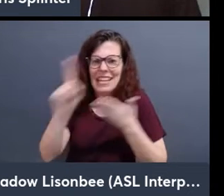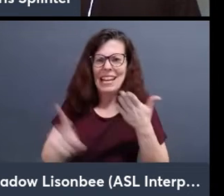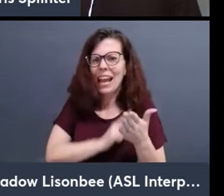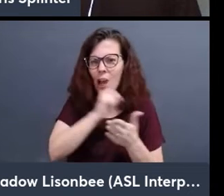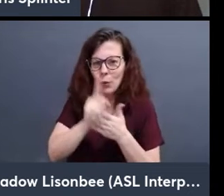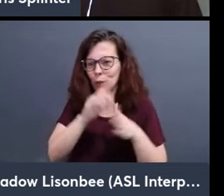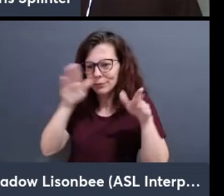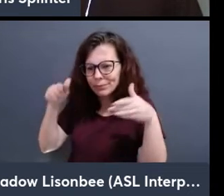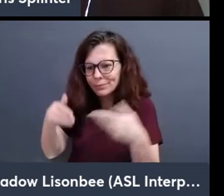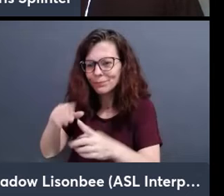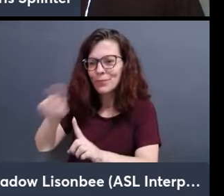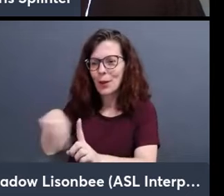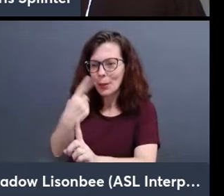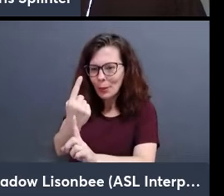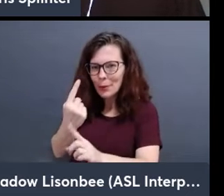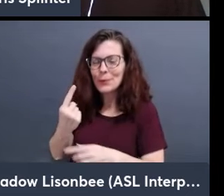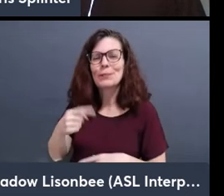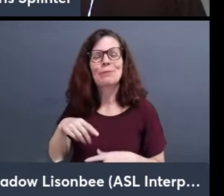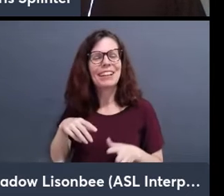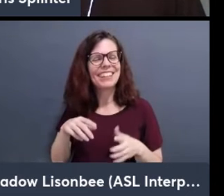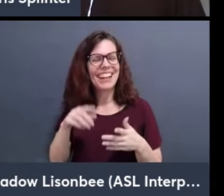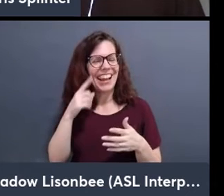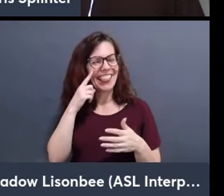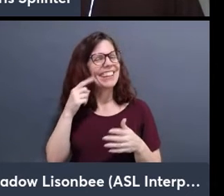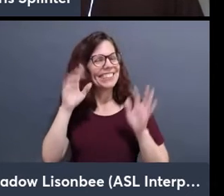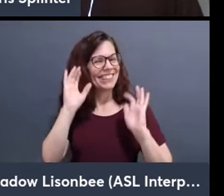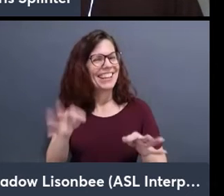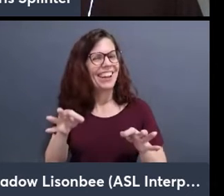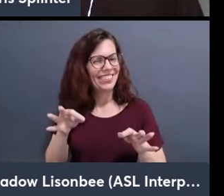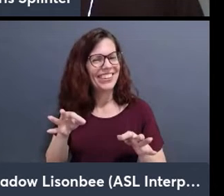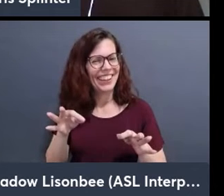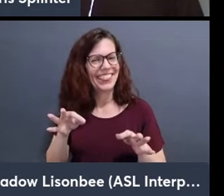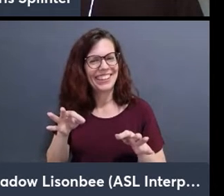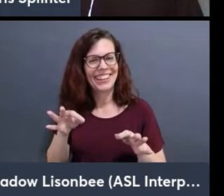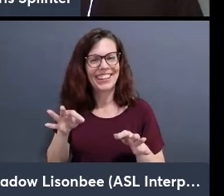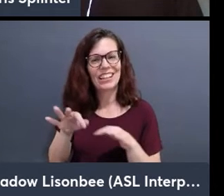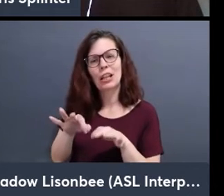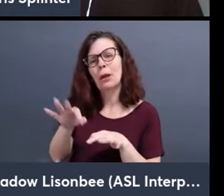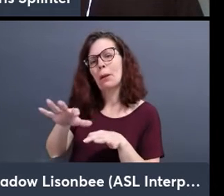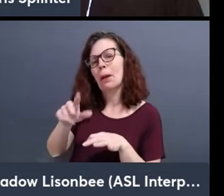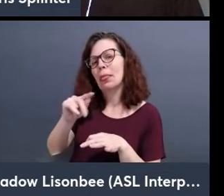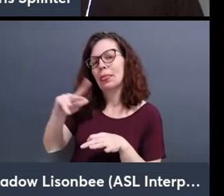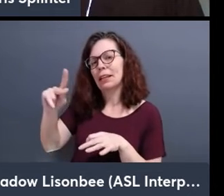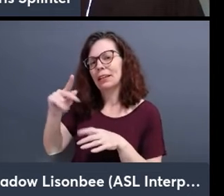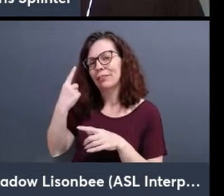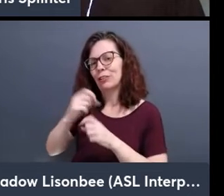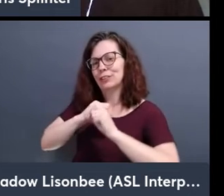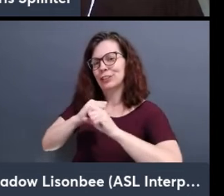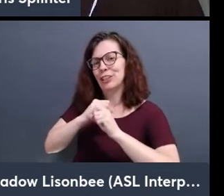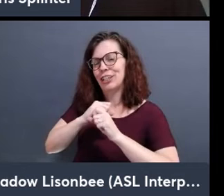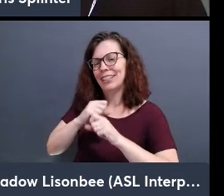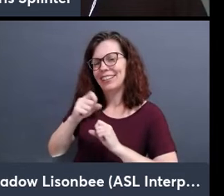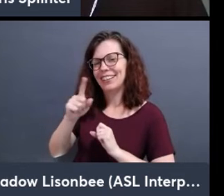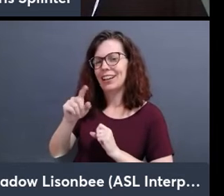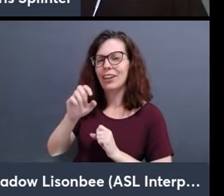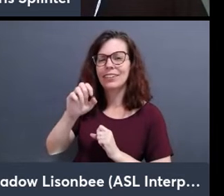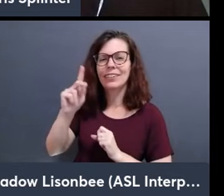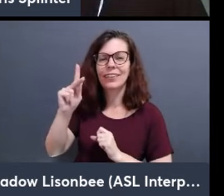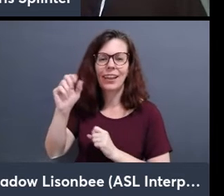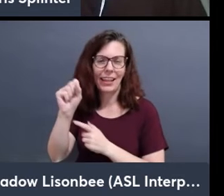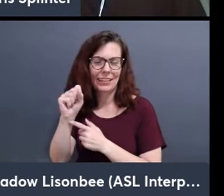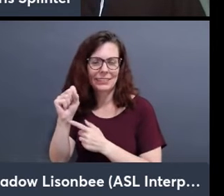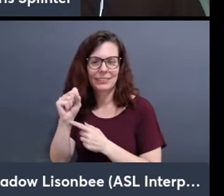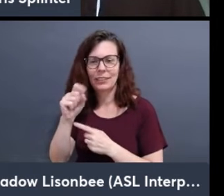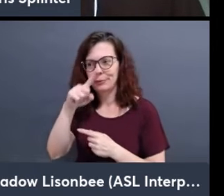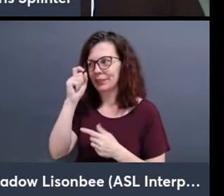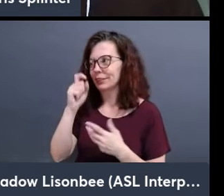just on that. So I think like we'll definitely like link some, get some links to security, you know, in EKS